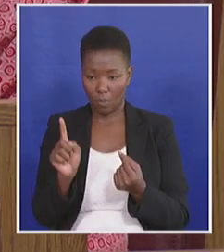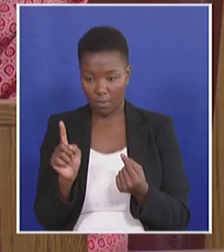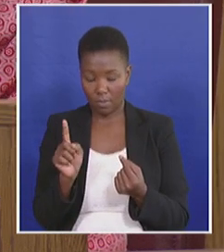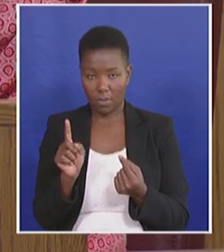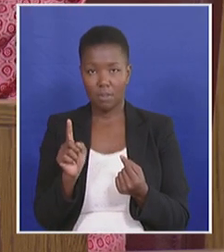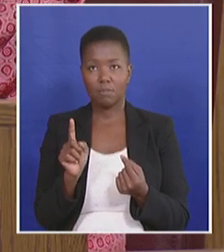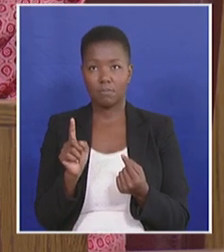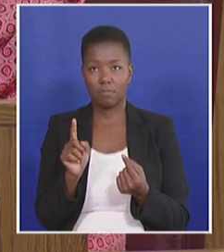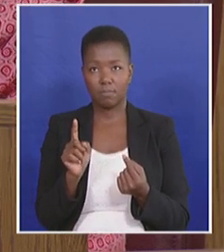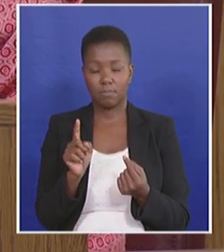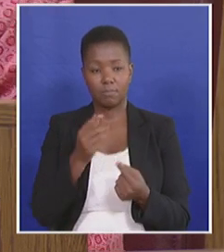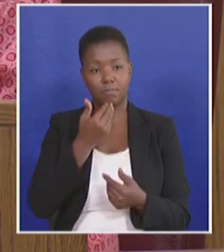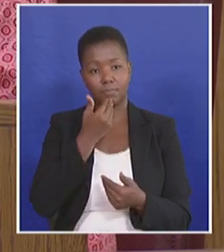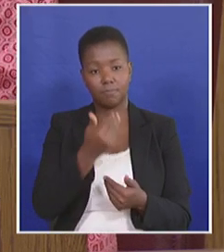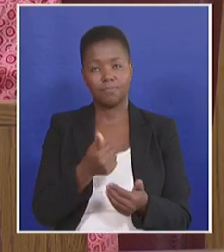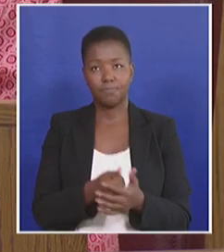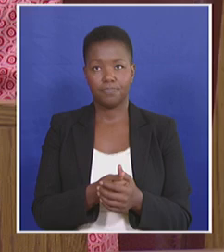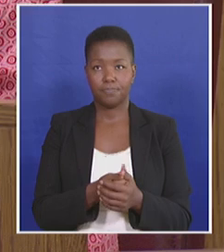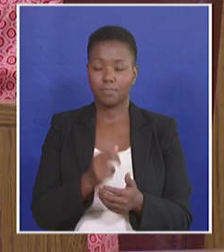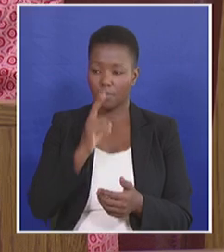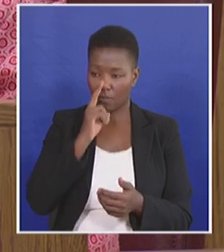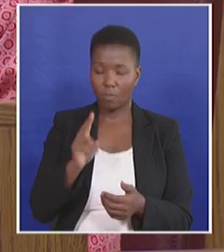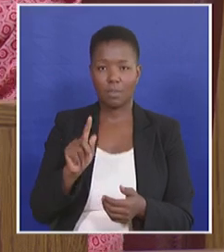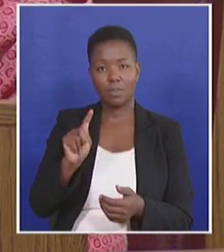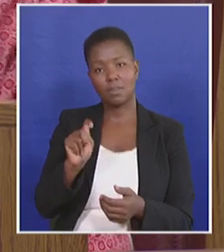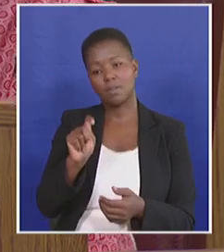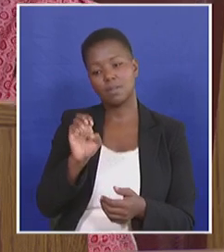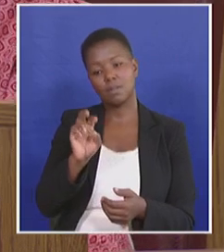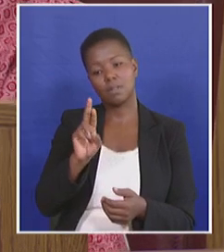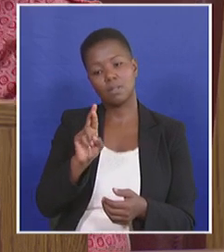infection. Thank you, sir. The Honorable Terreblanche, you're last.